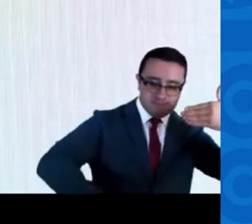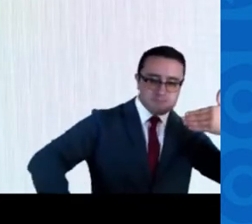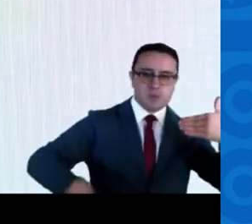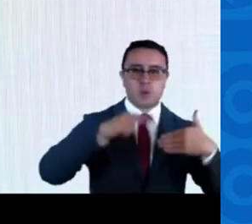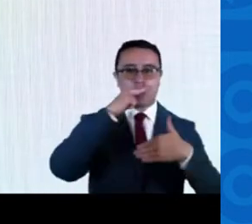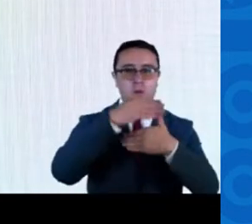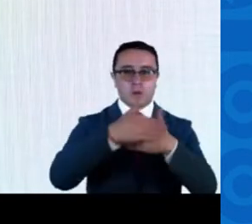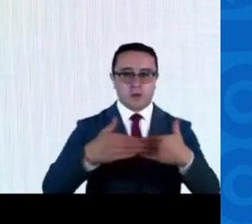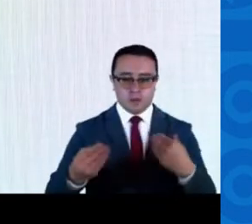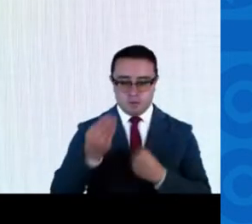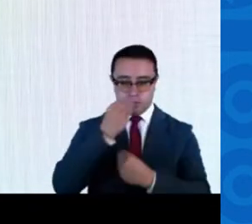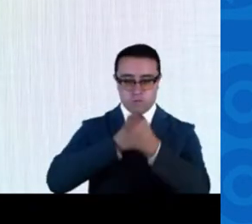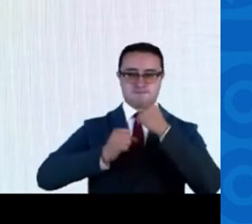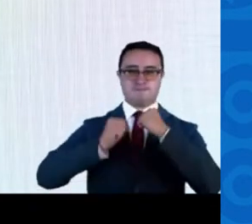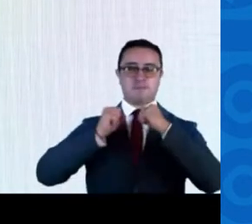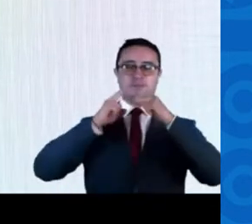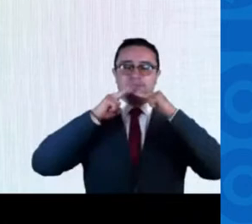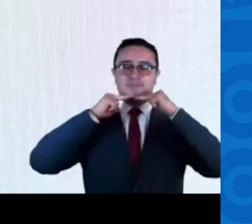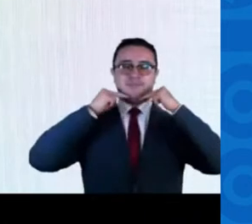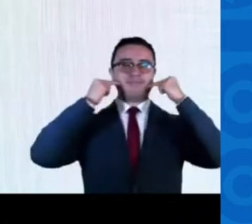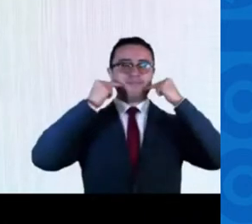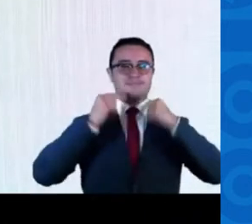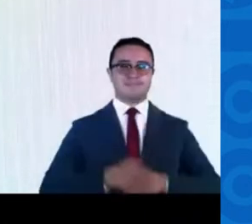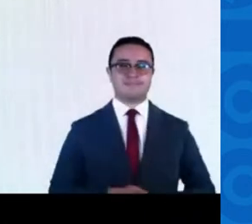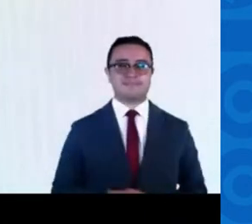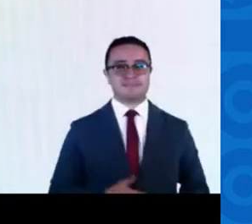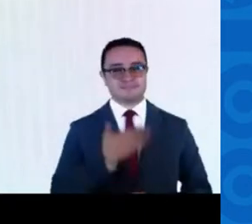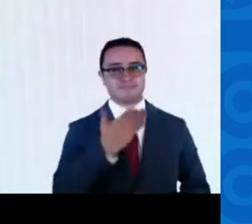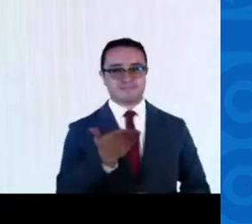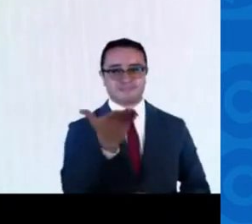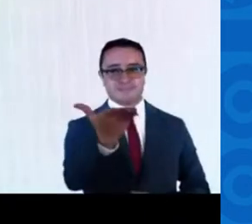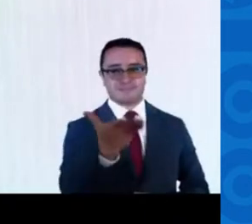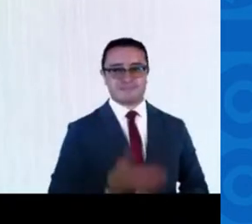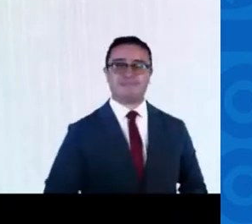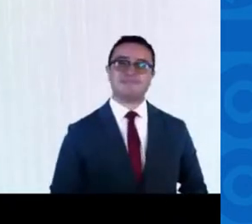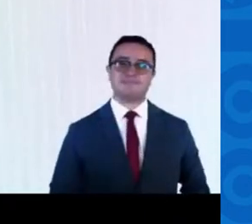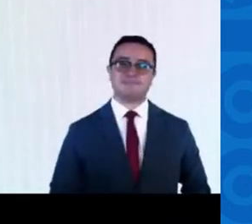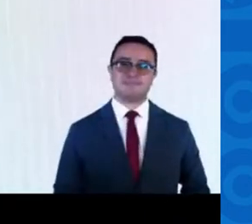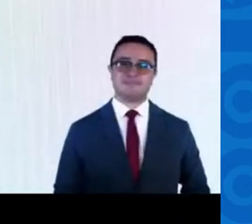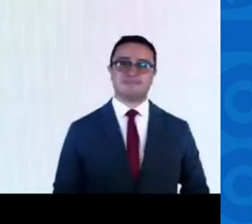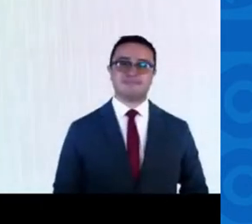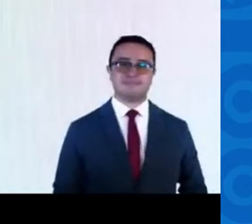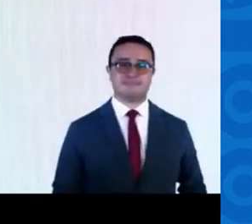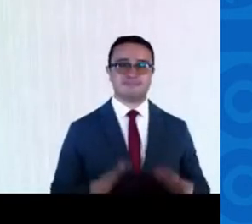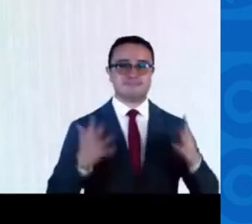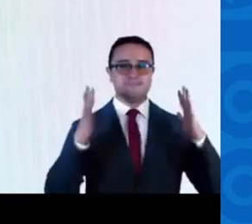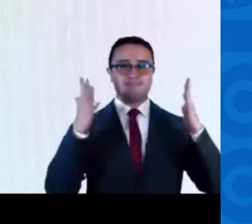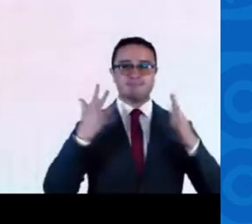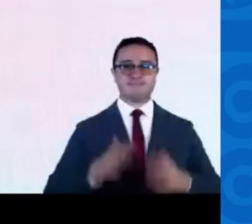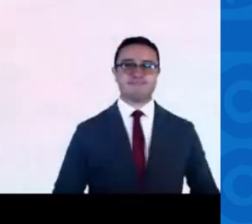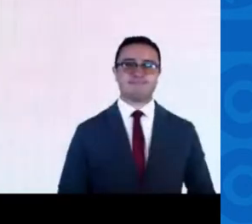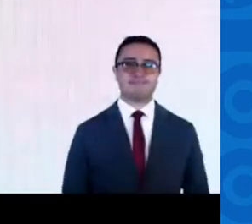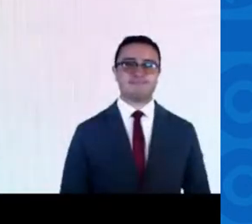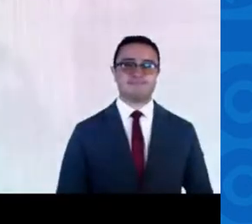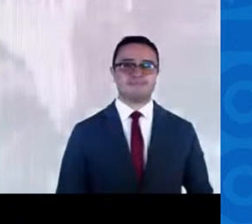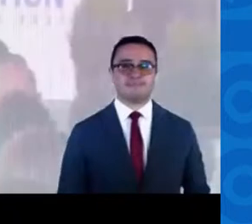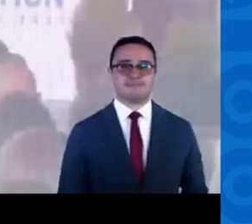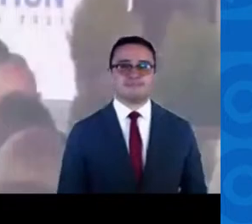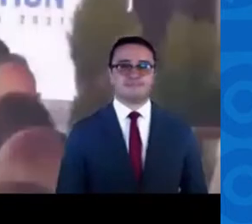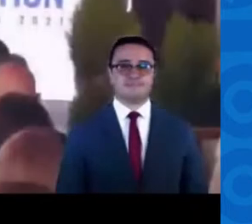a reference of smiles of those who are well nourished in body and soul. Thank you very much.